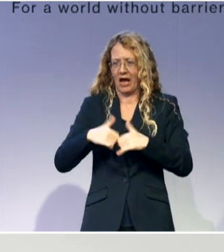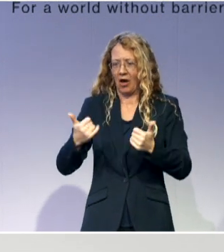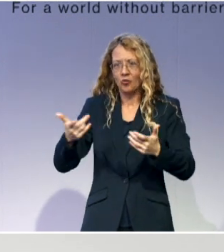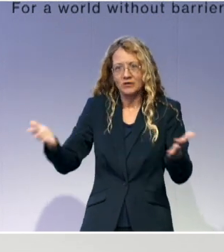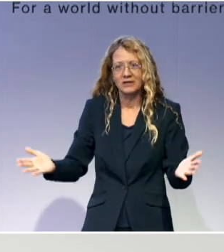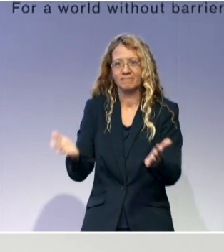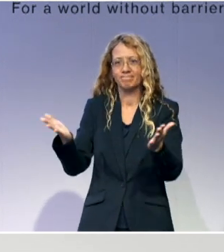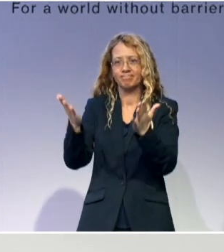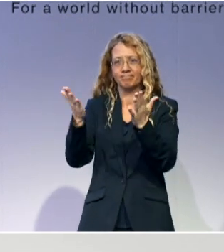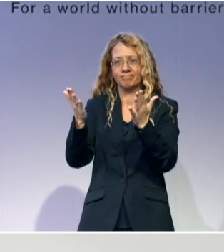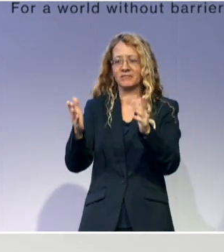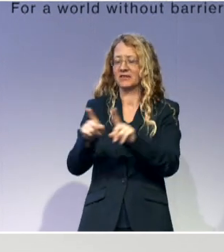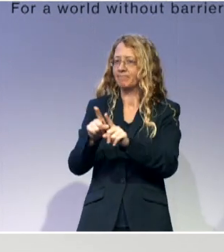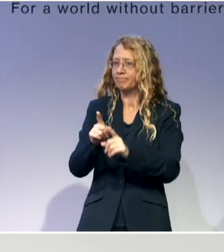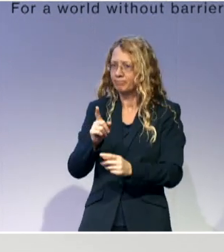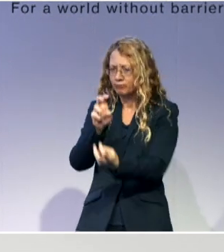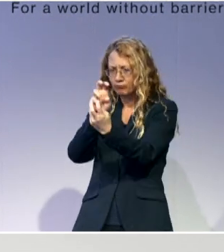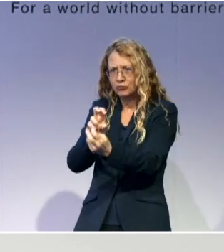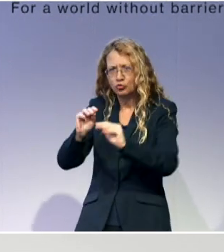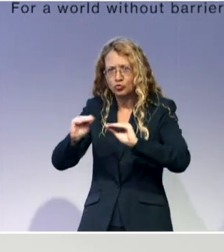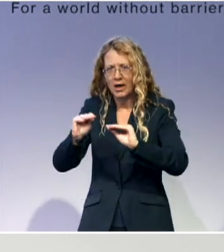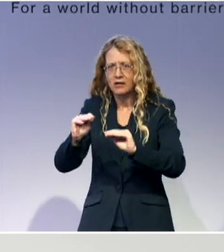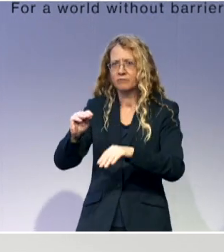other community activities.